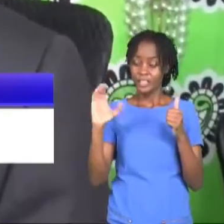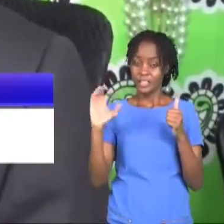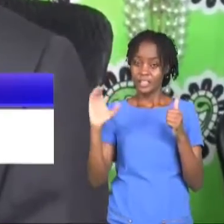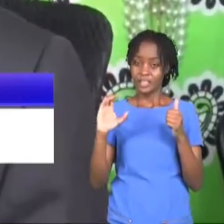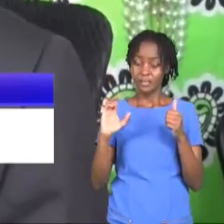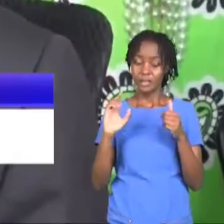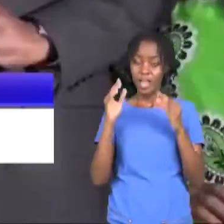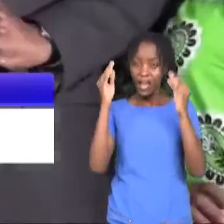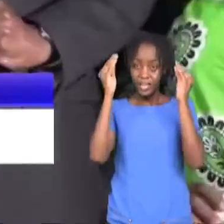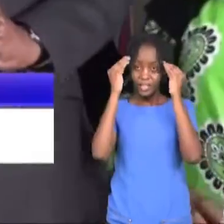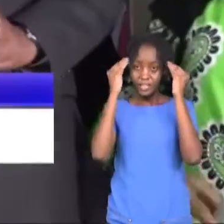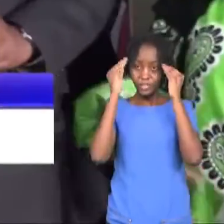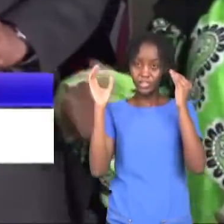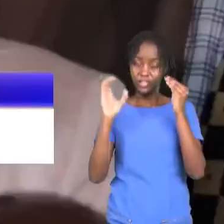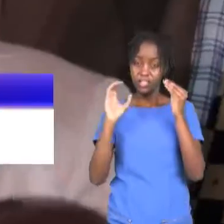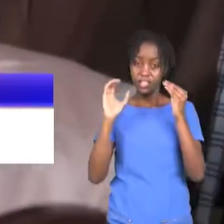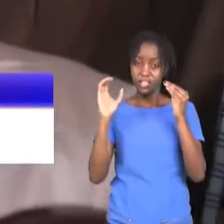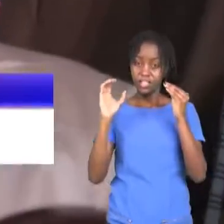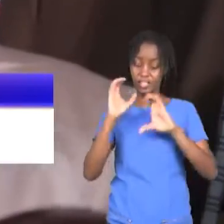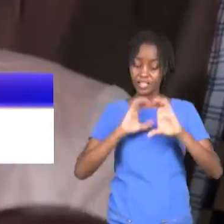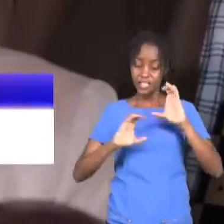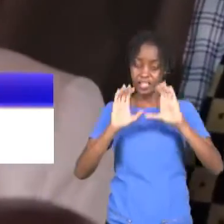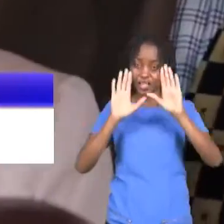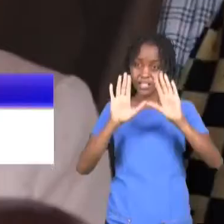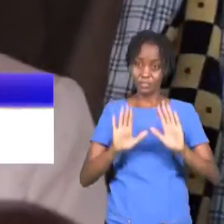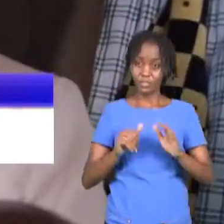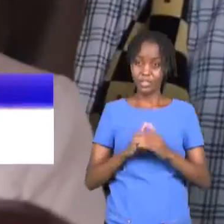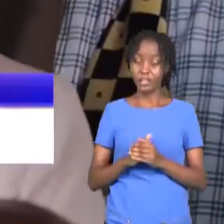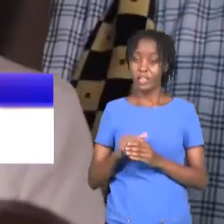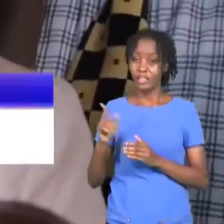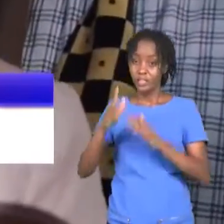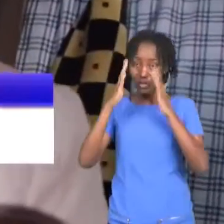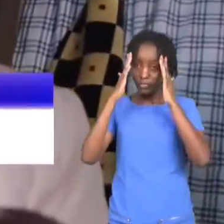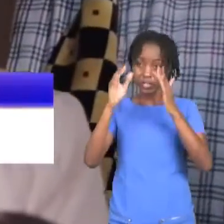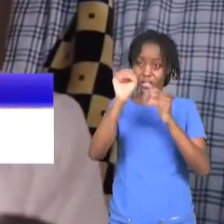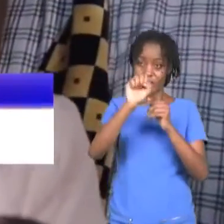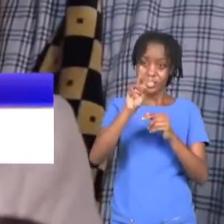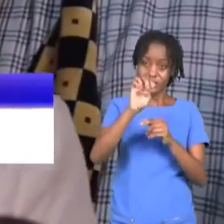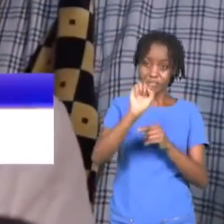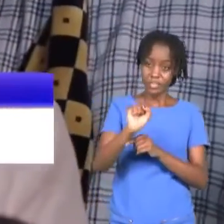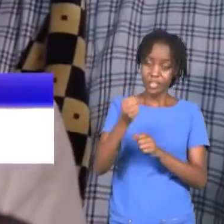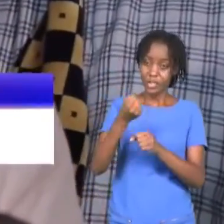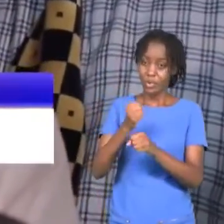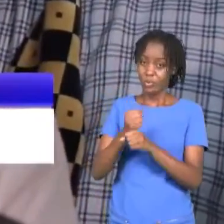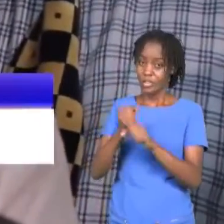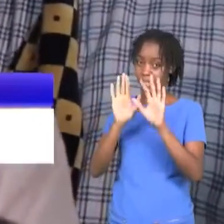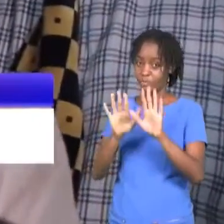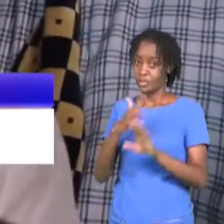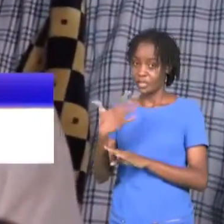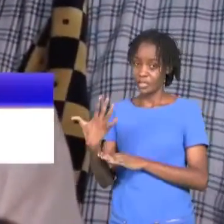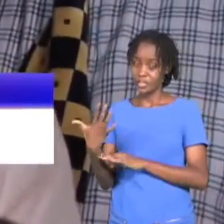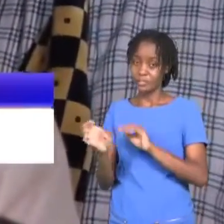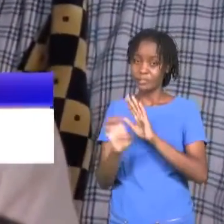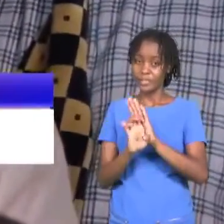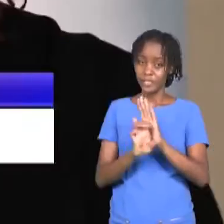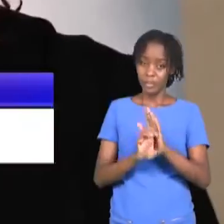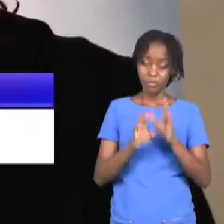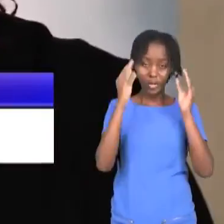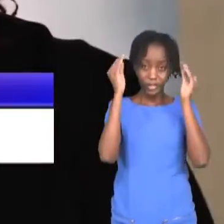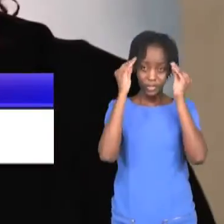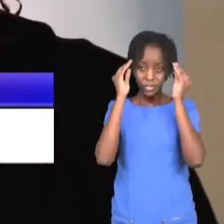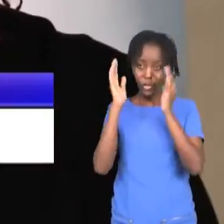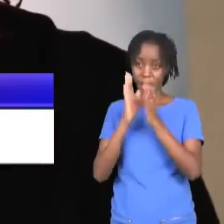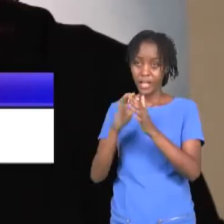educated citizen. The partnership will target SMEs operating within key sectors of the economy, including education and